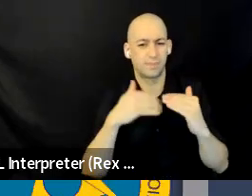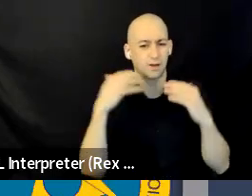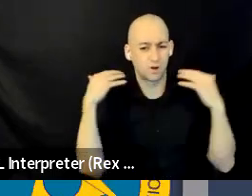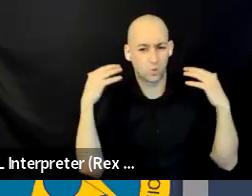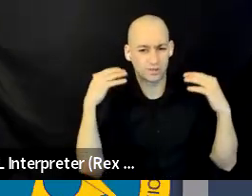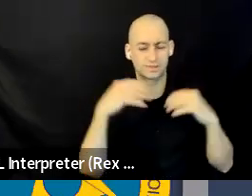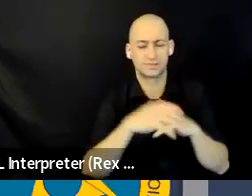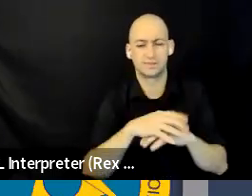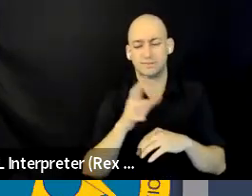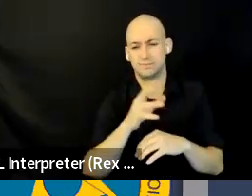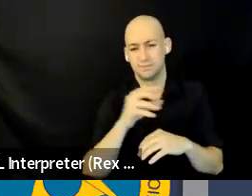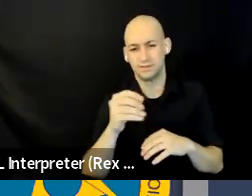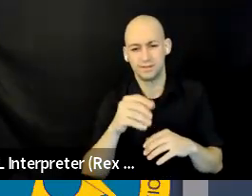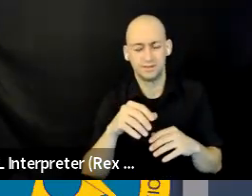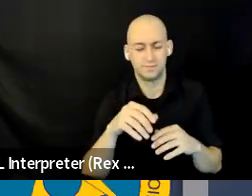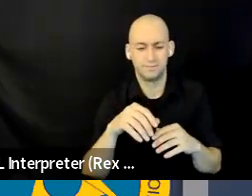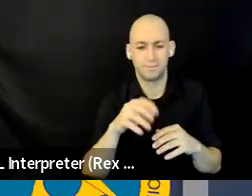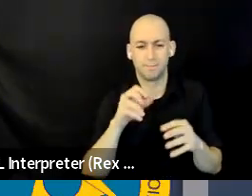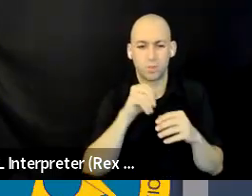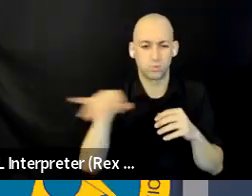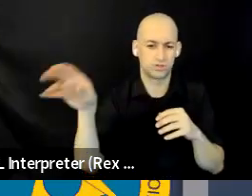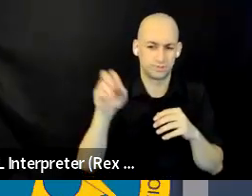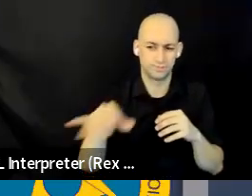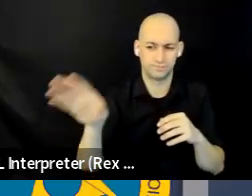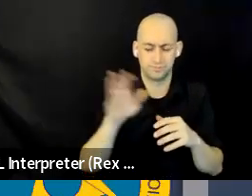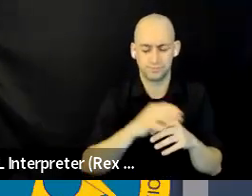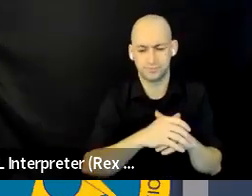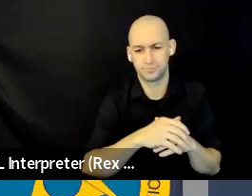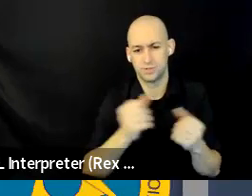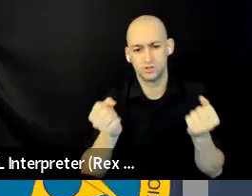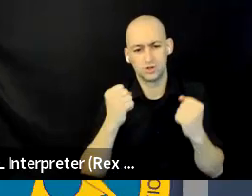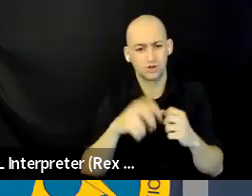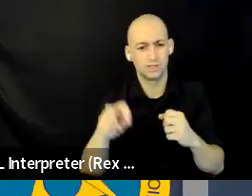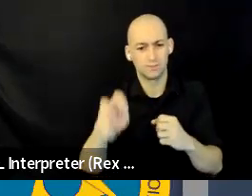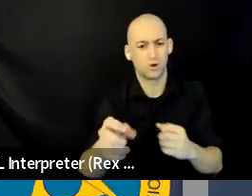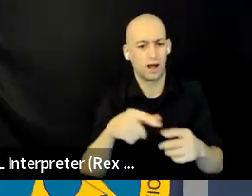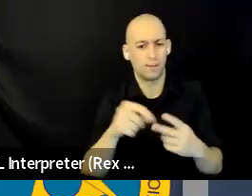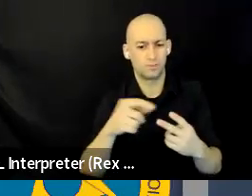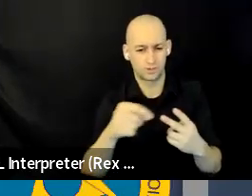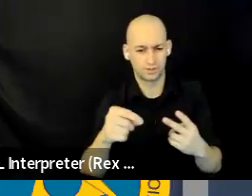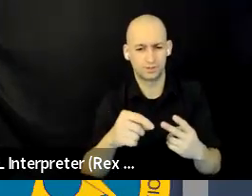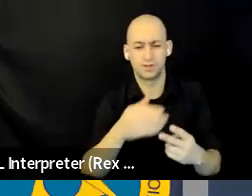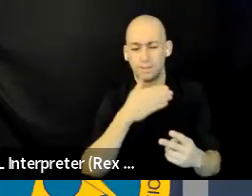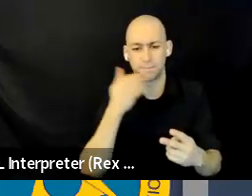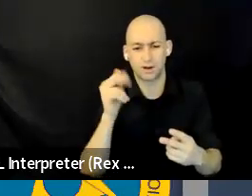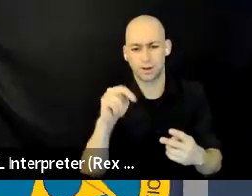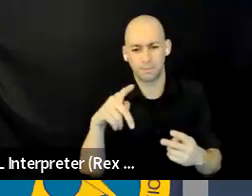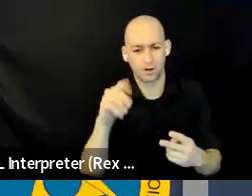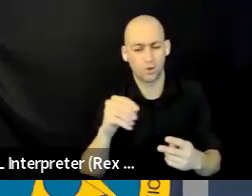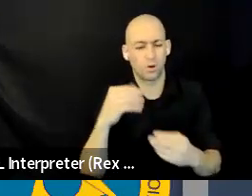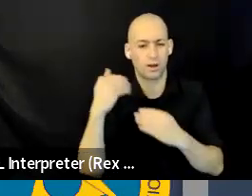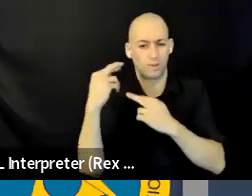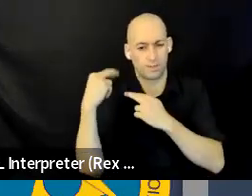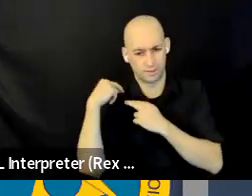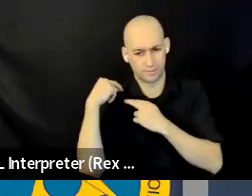will make the guidelines stronger in promoting sustainable transportation options and better MPO accountability. The previous version